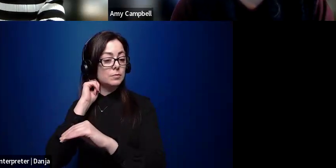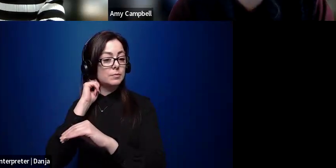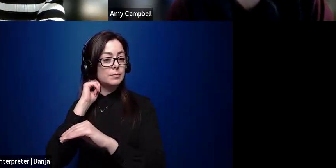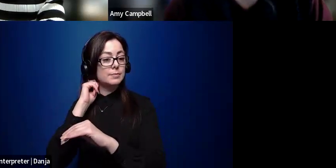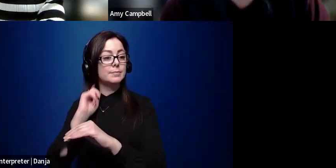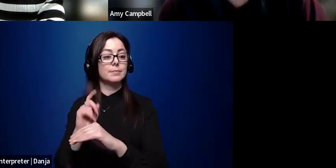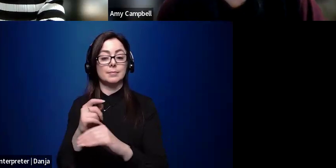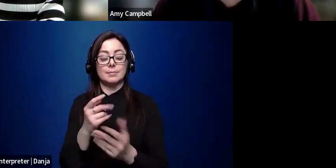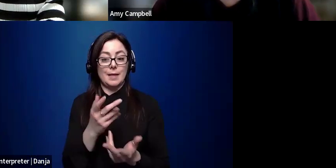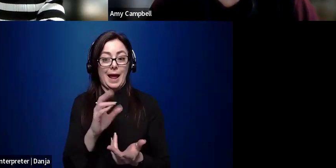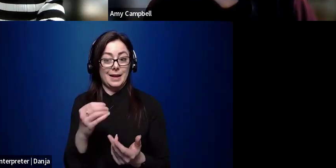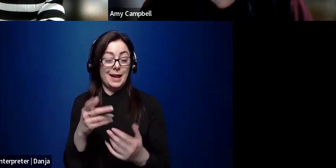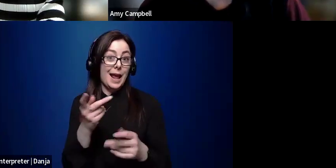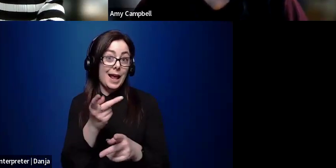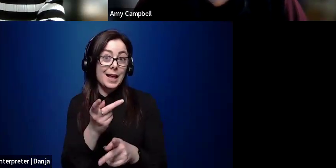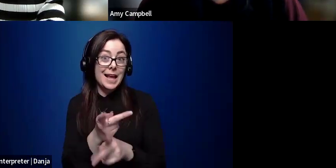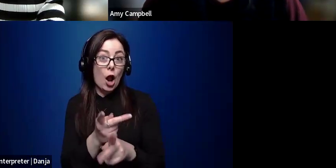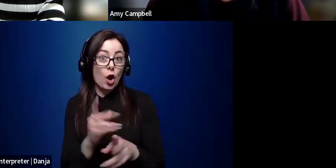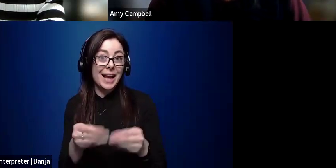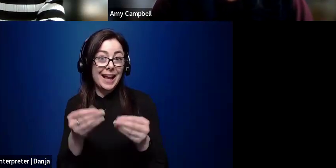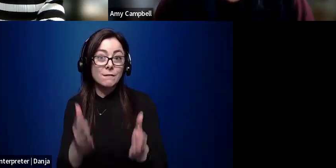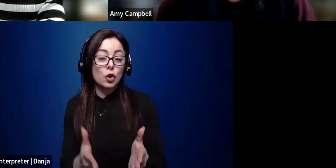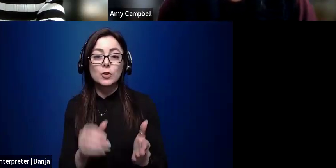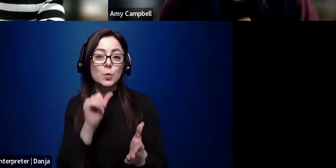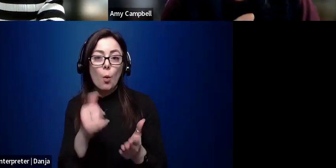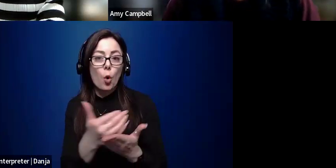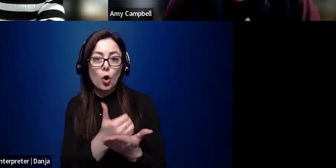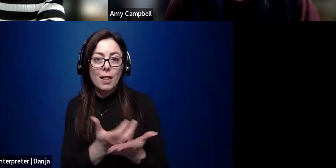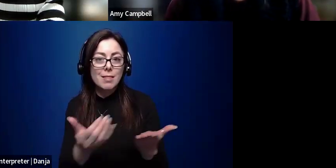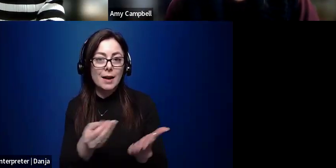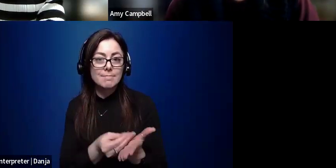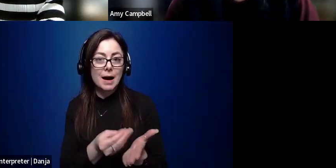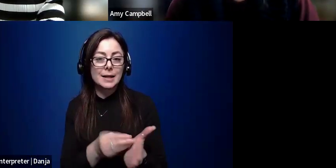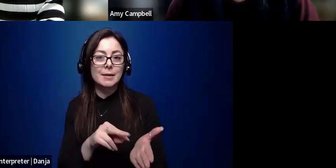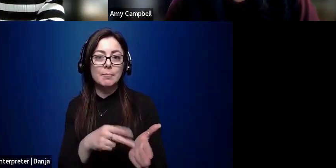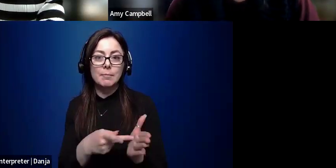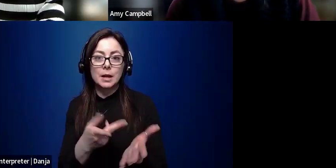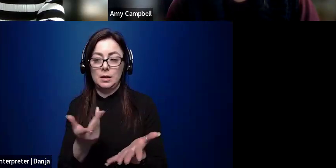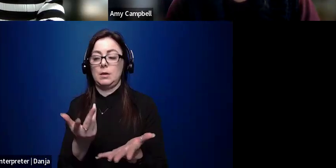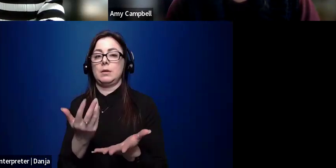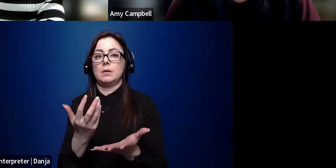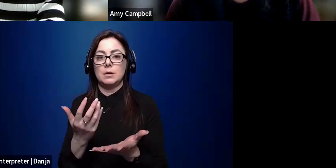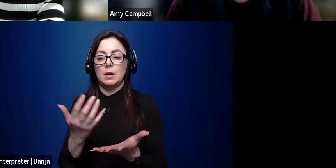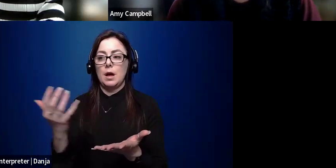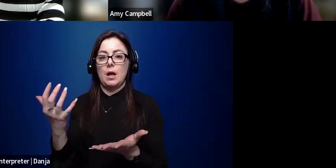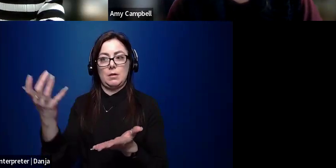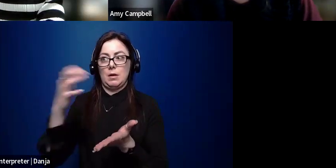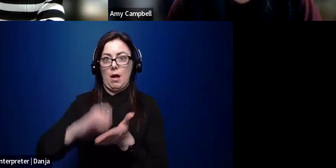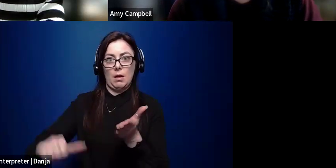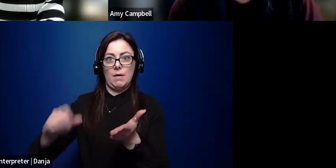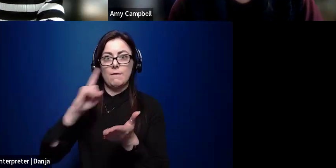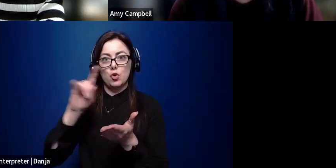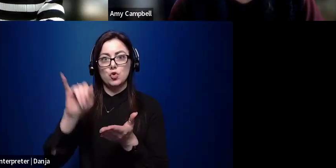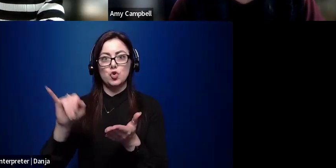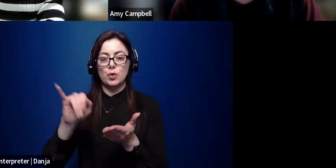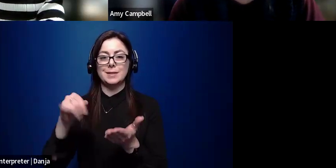being paid richly for being a caregiver. That just means higher costs into their budget, and they'll have to make the decision whether